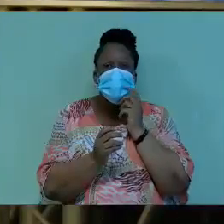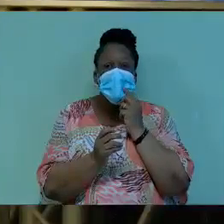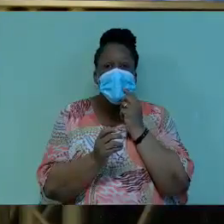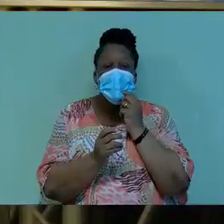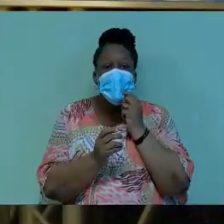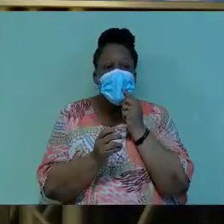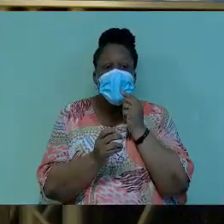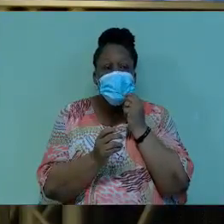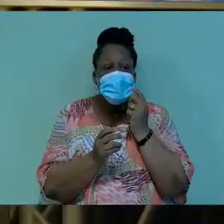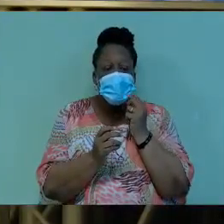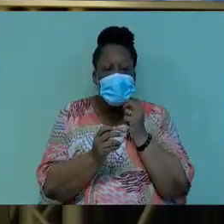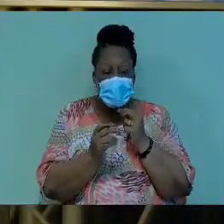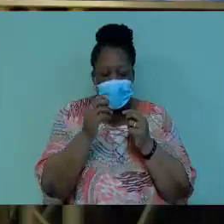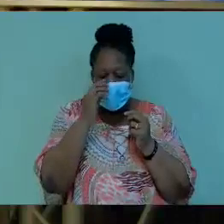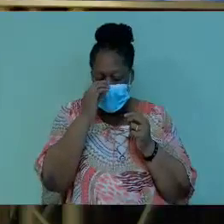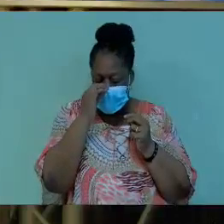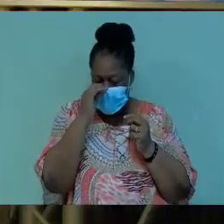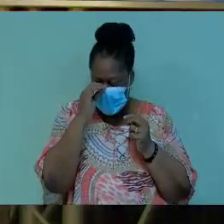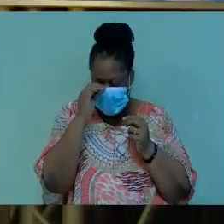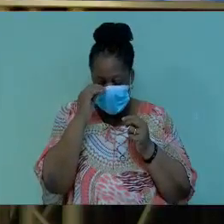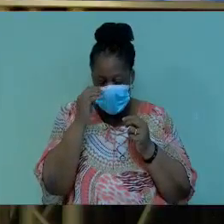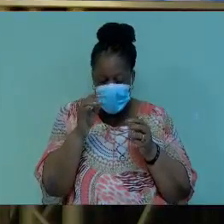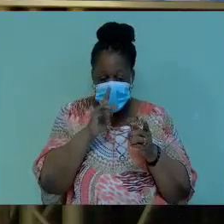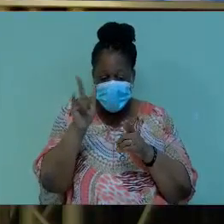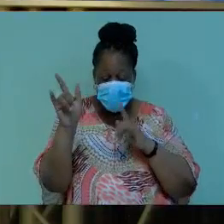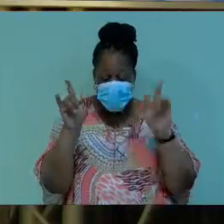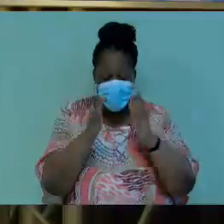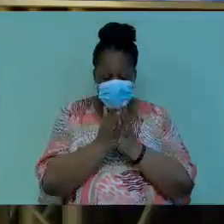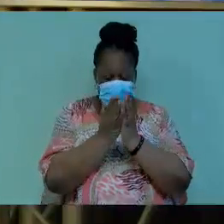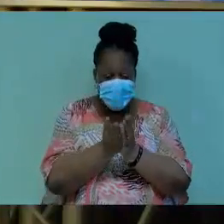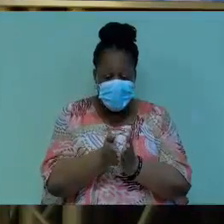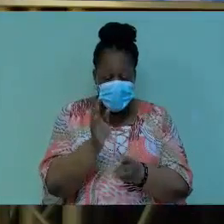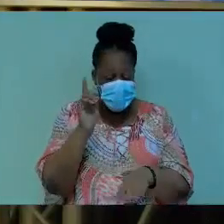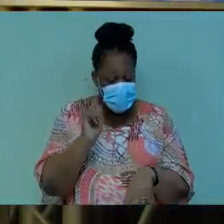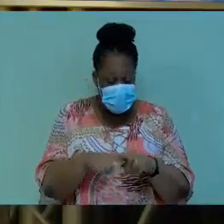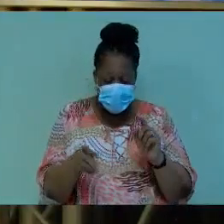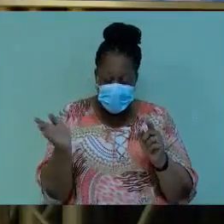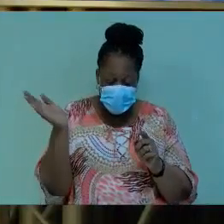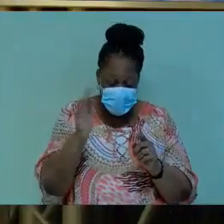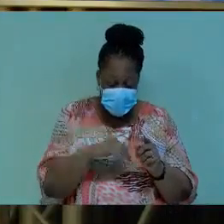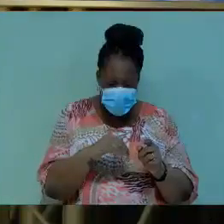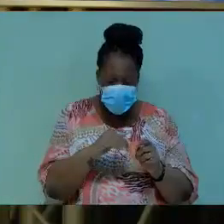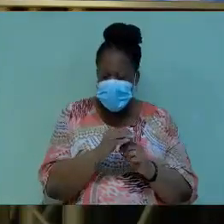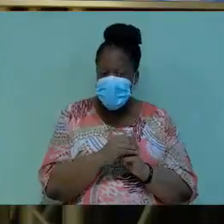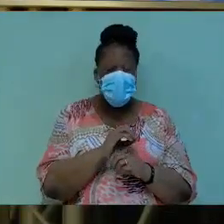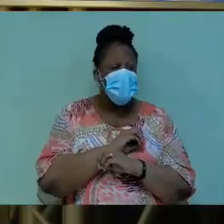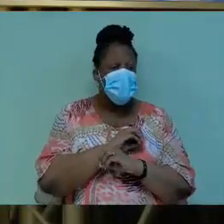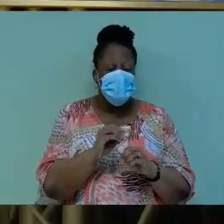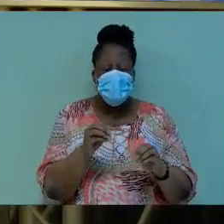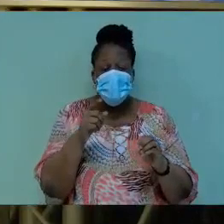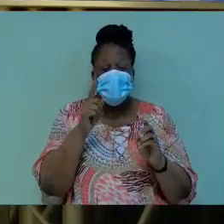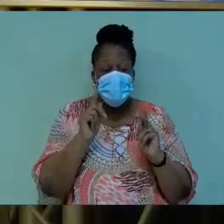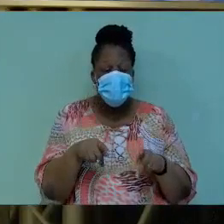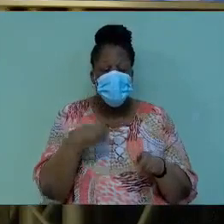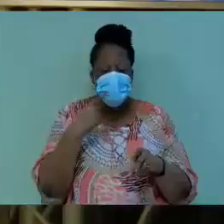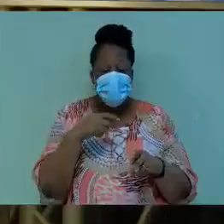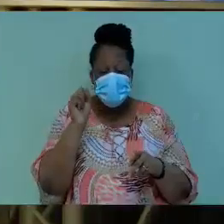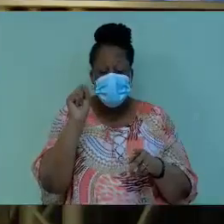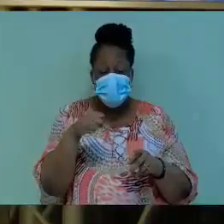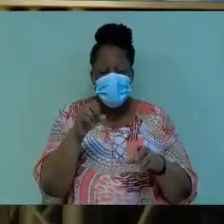our borders remain closed. We have not been advised by cabinet or any other official